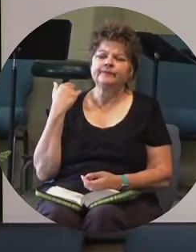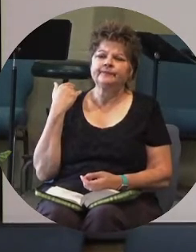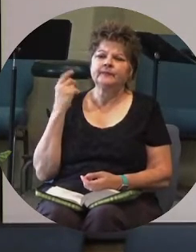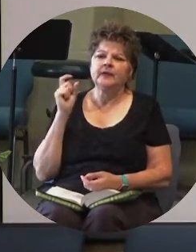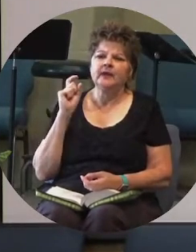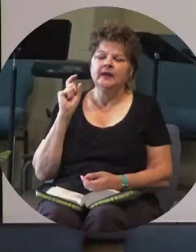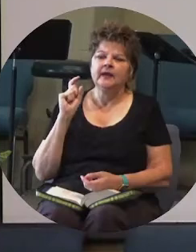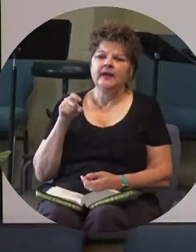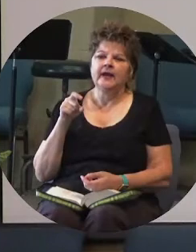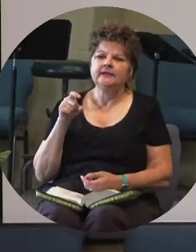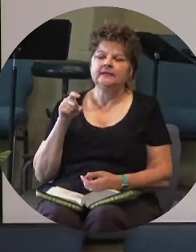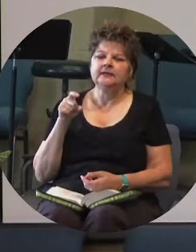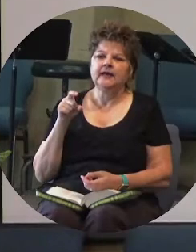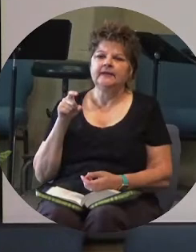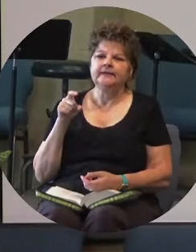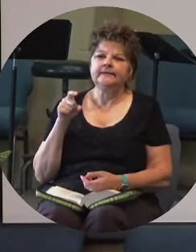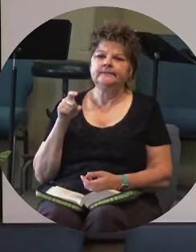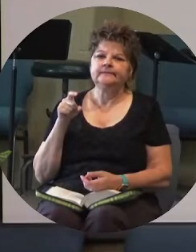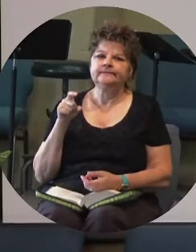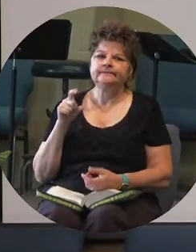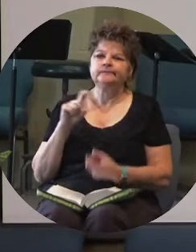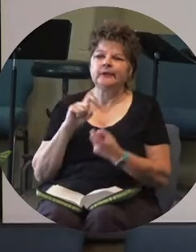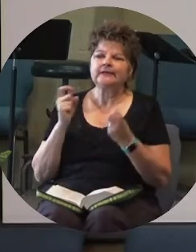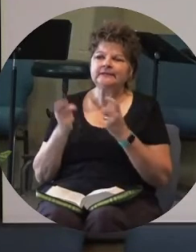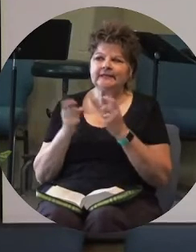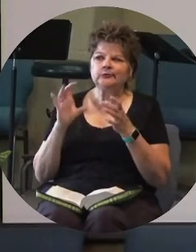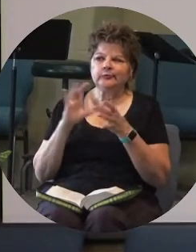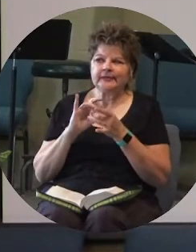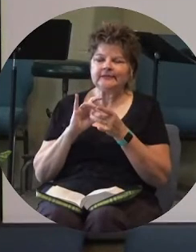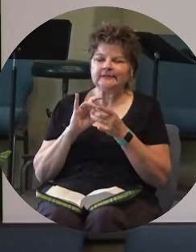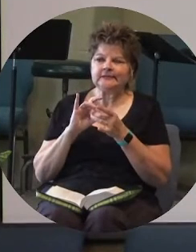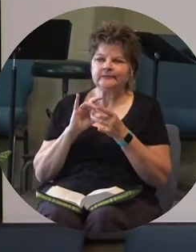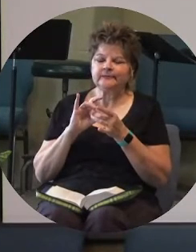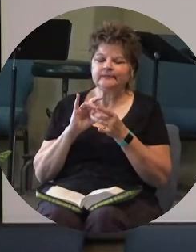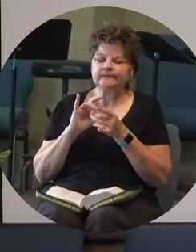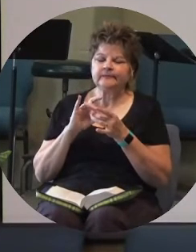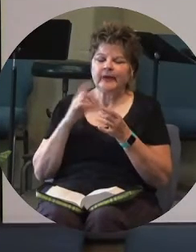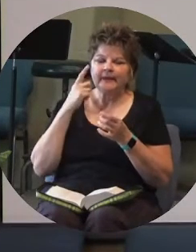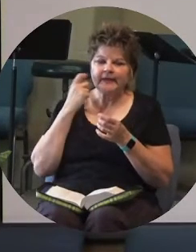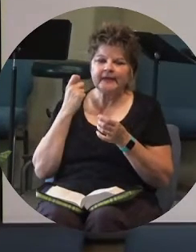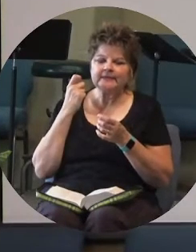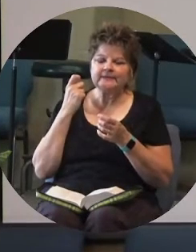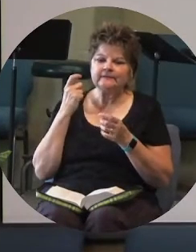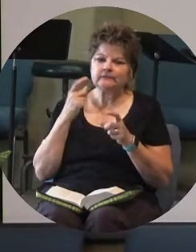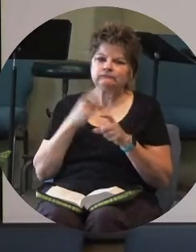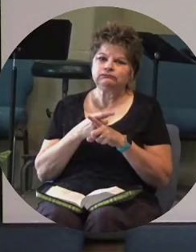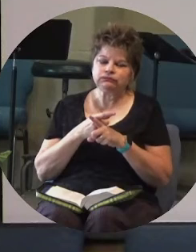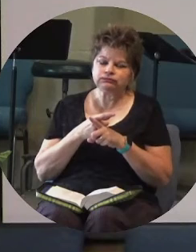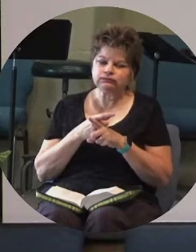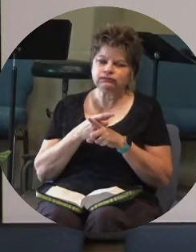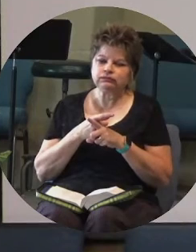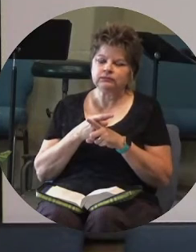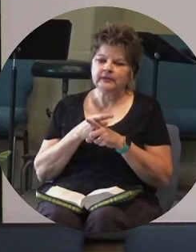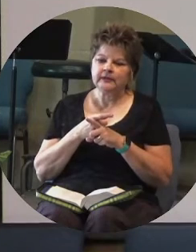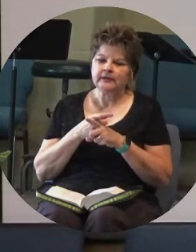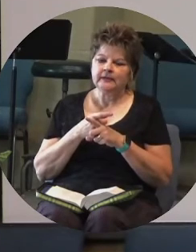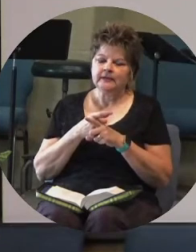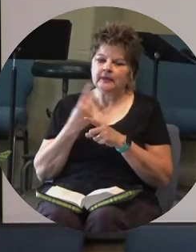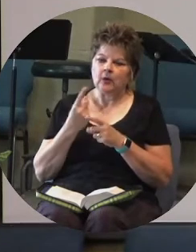push a relationship aside because of the conflict it brought up?